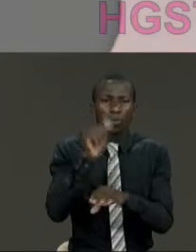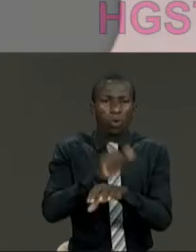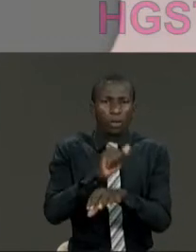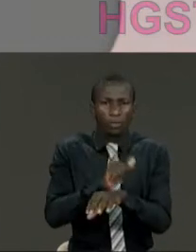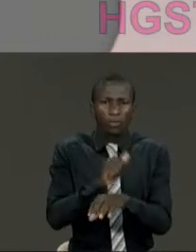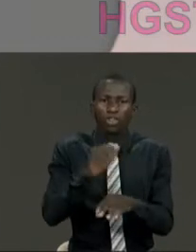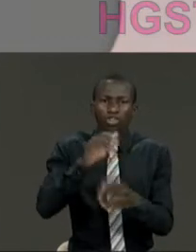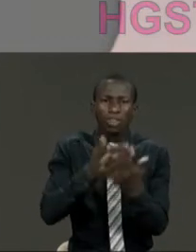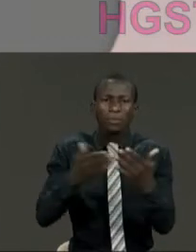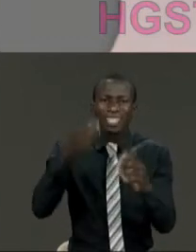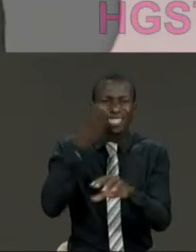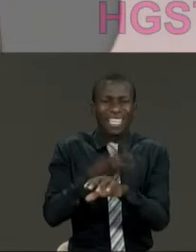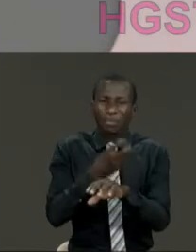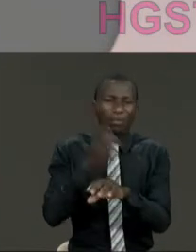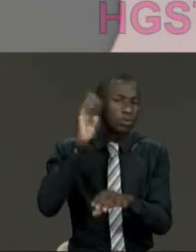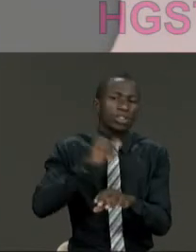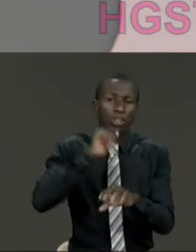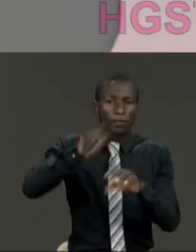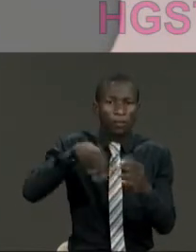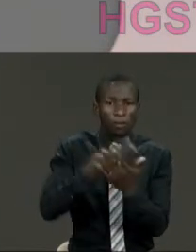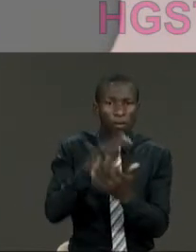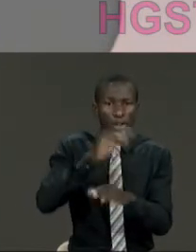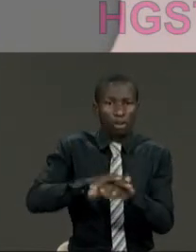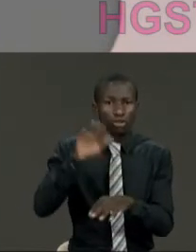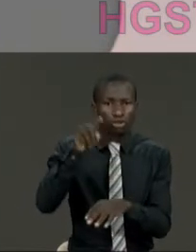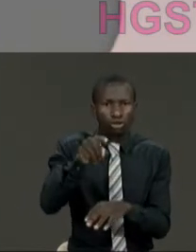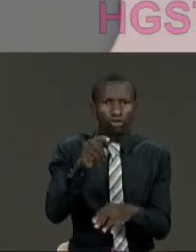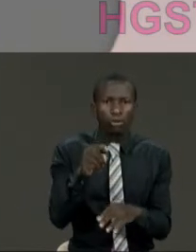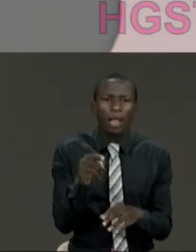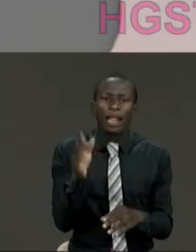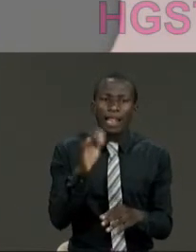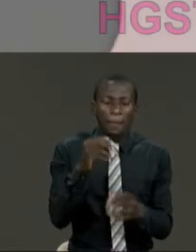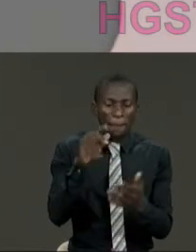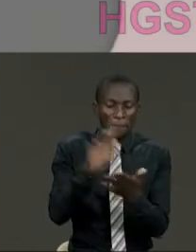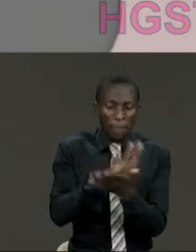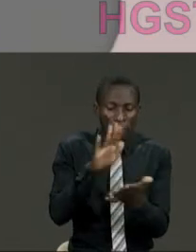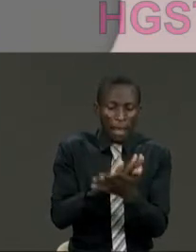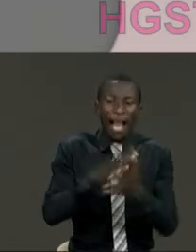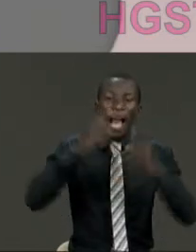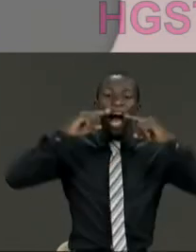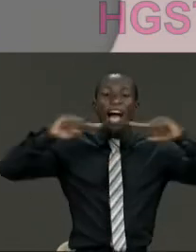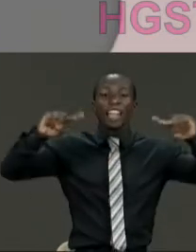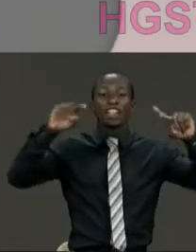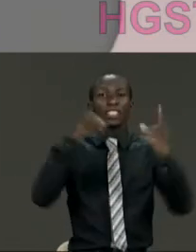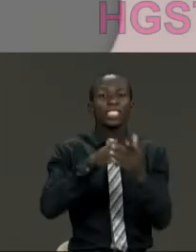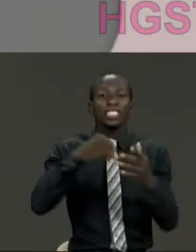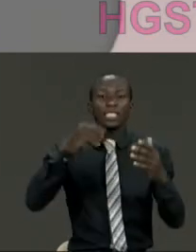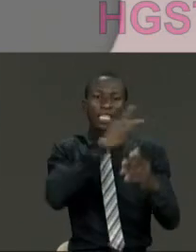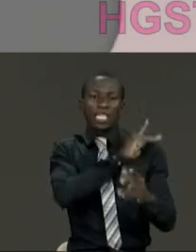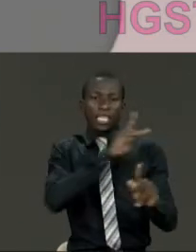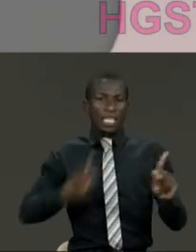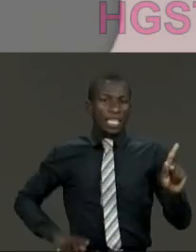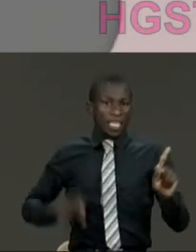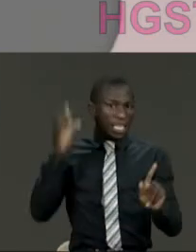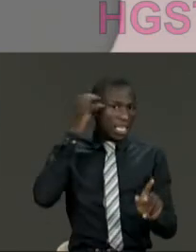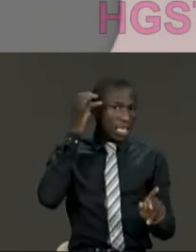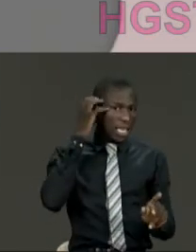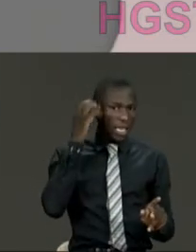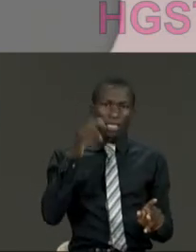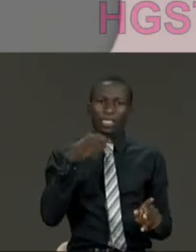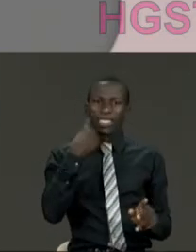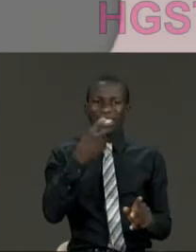gatekeeper. The gatekeeper broadcasted it, and then the king heard and sent